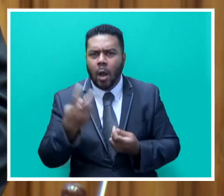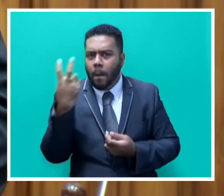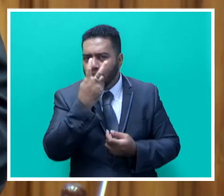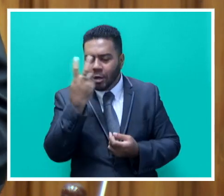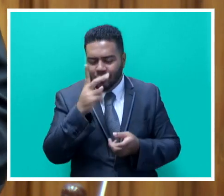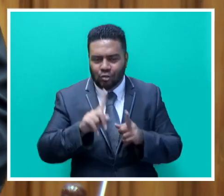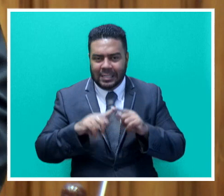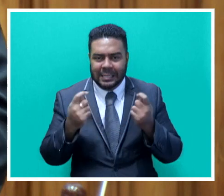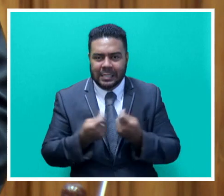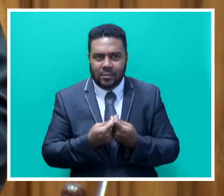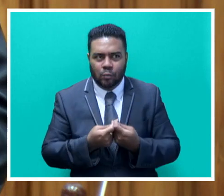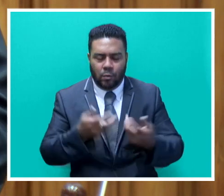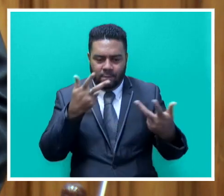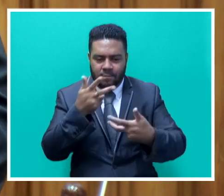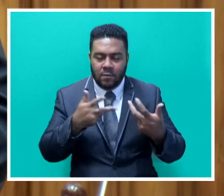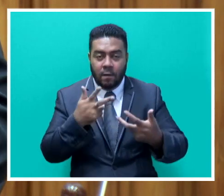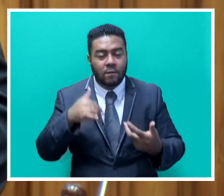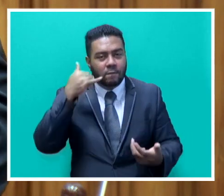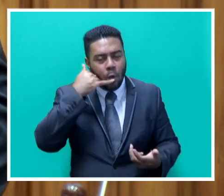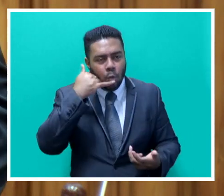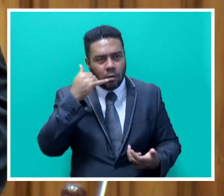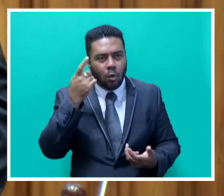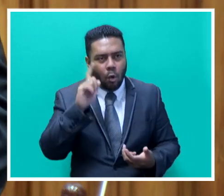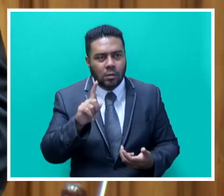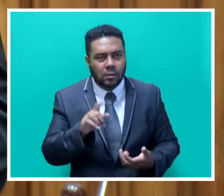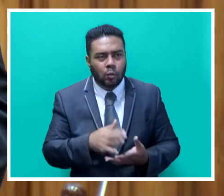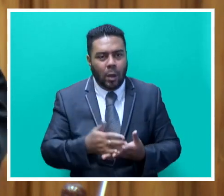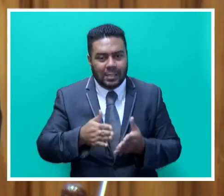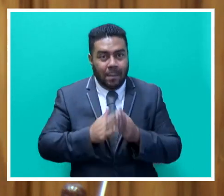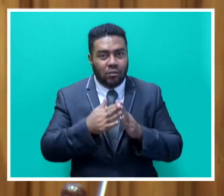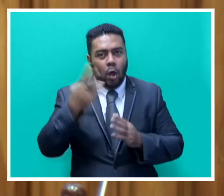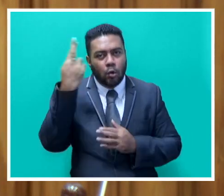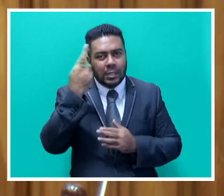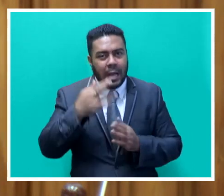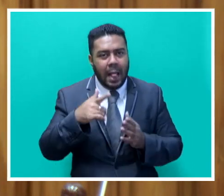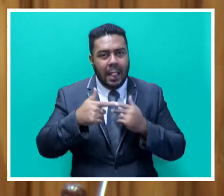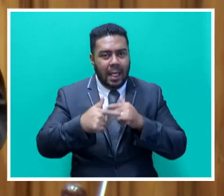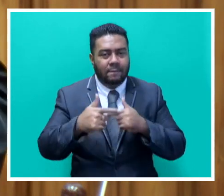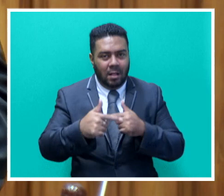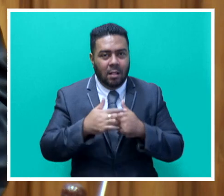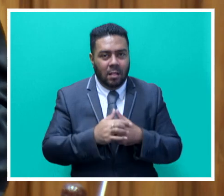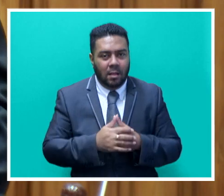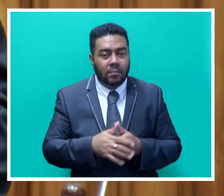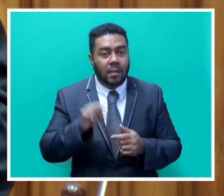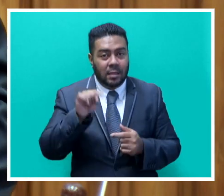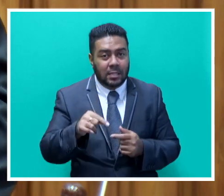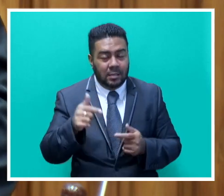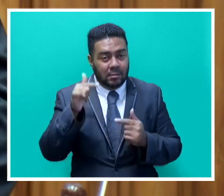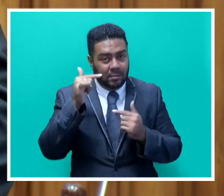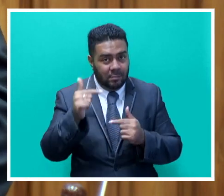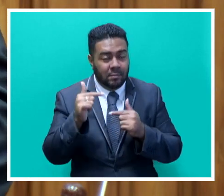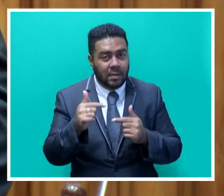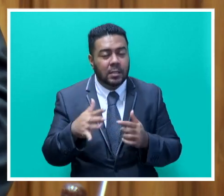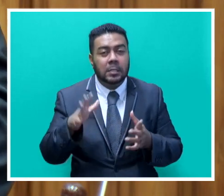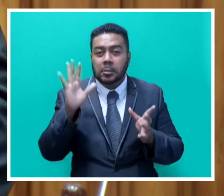thus tracing virtually through phone calls, but mainly to establish the risk level of both the patient and their contacts. That risk level is based specifically